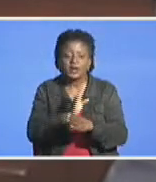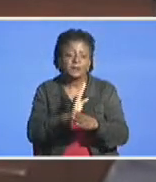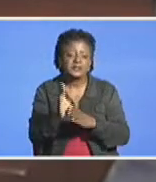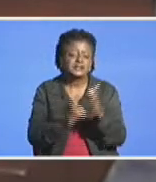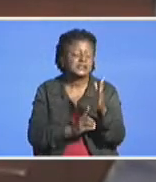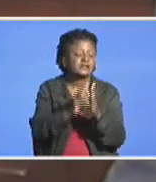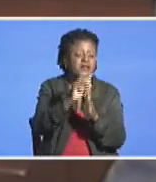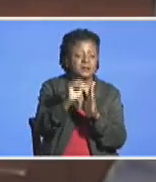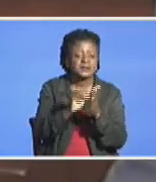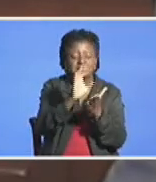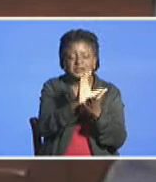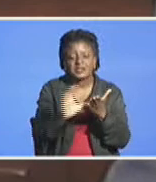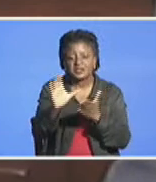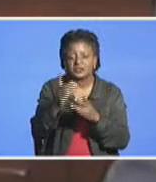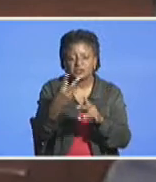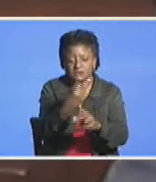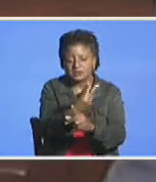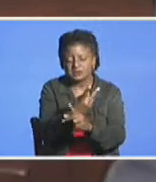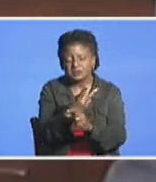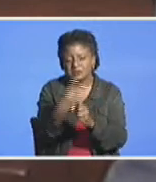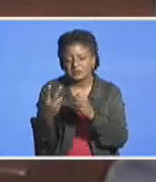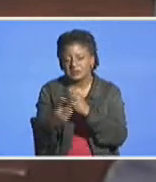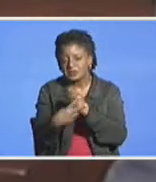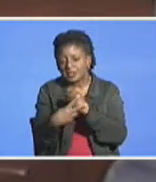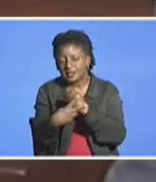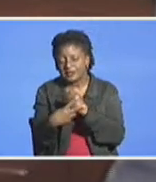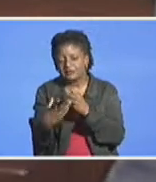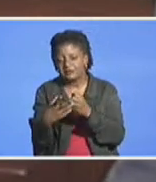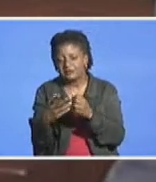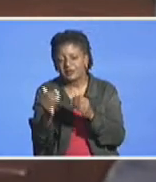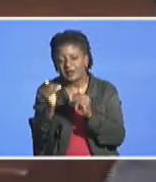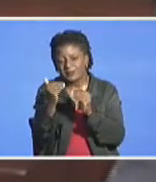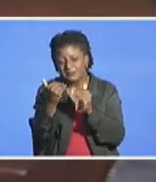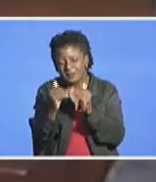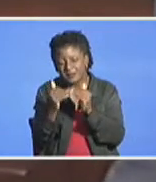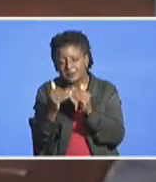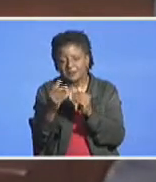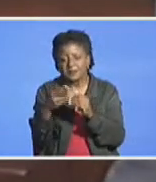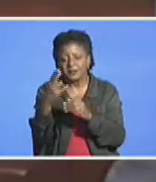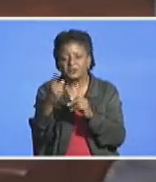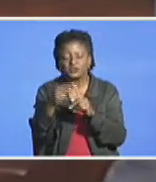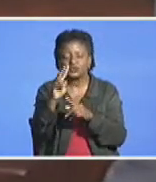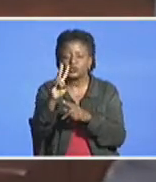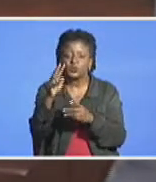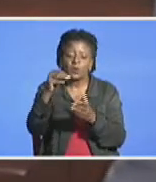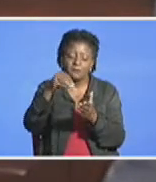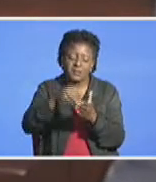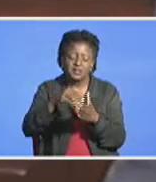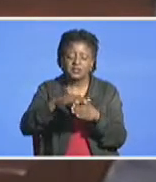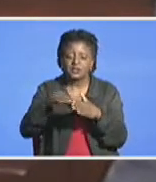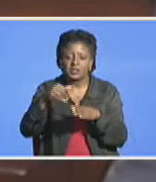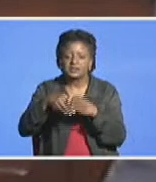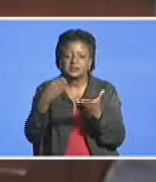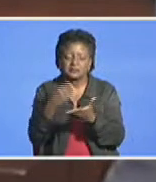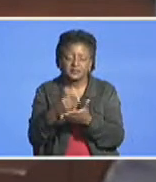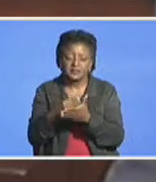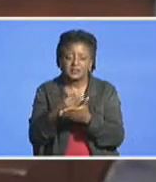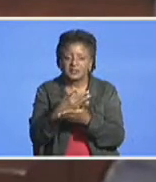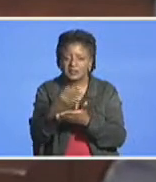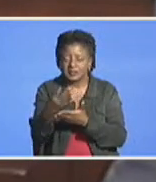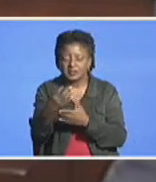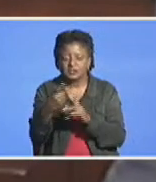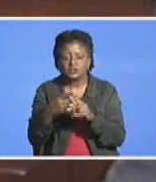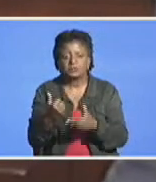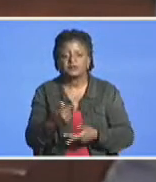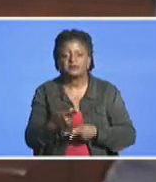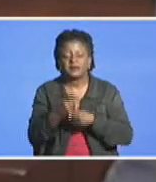to reserve a minimum up to $2 million in funding to provide funding to